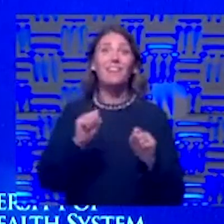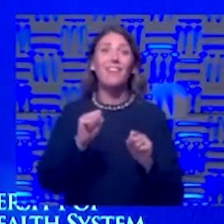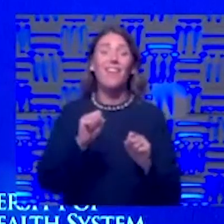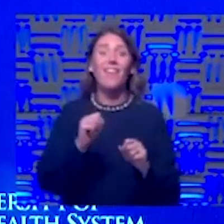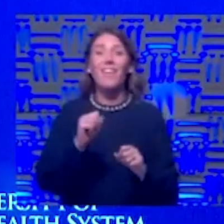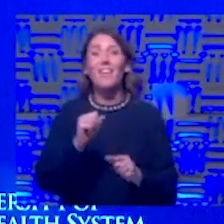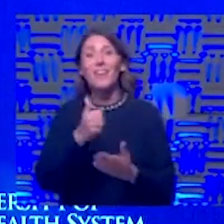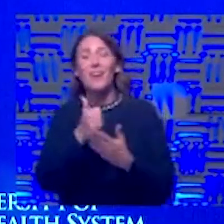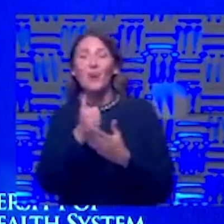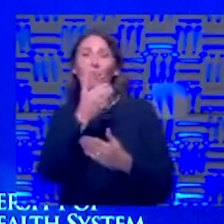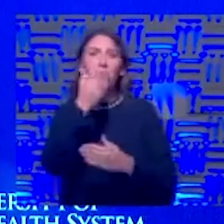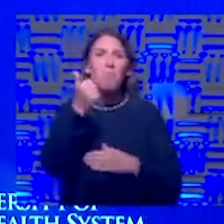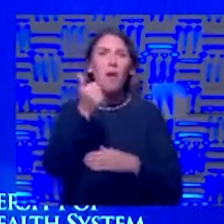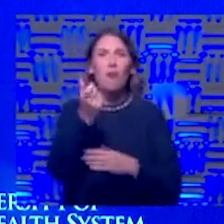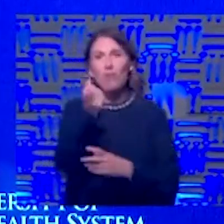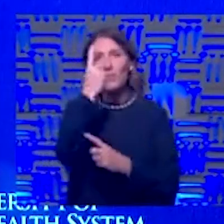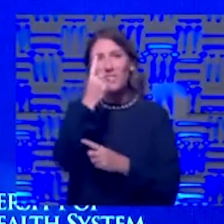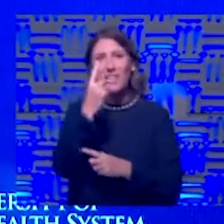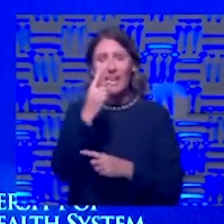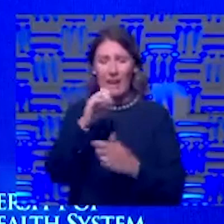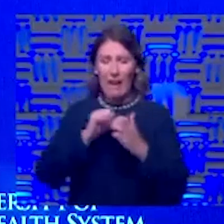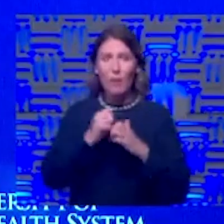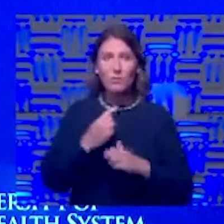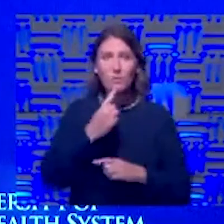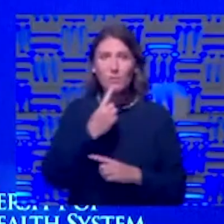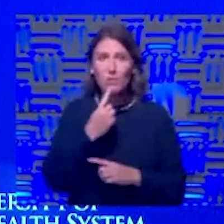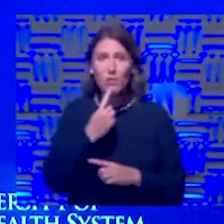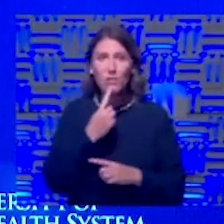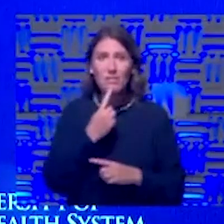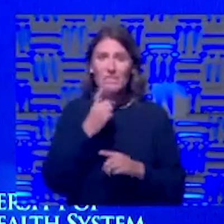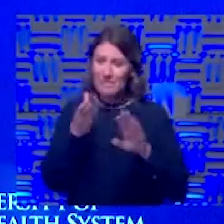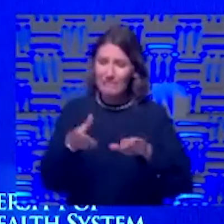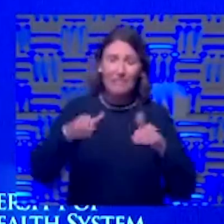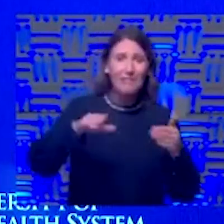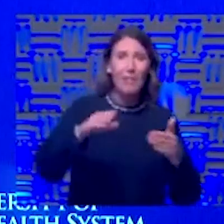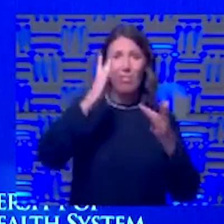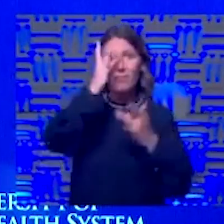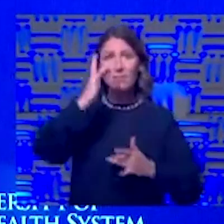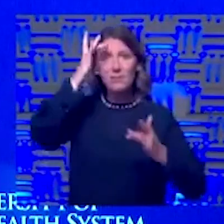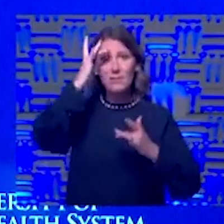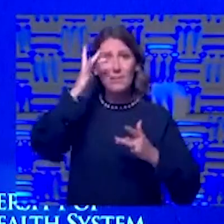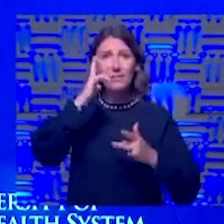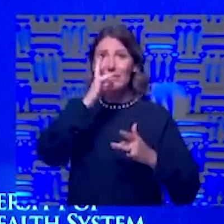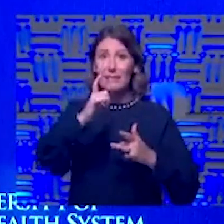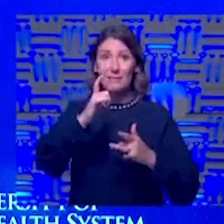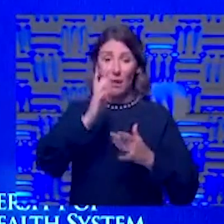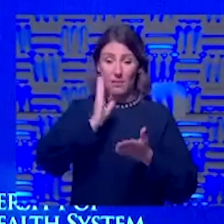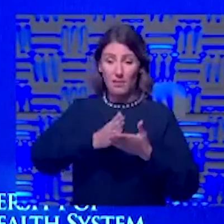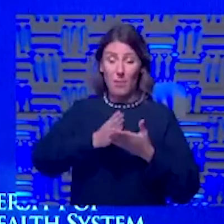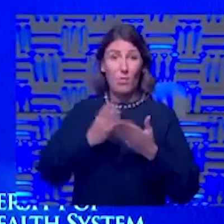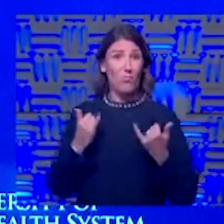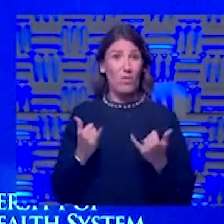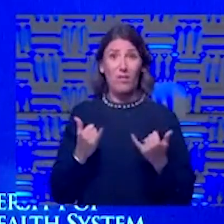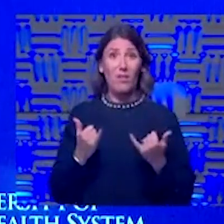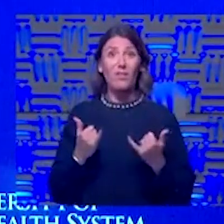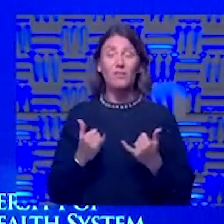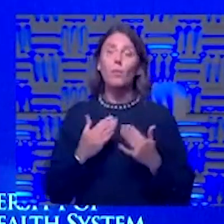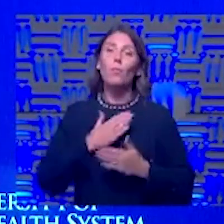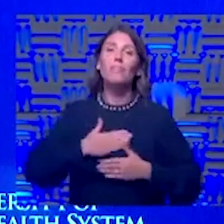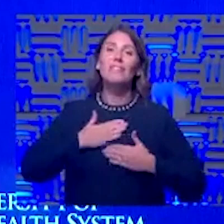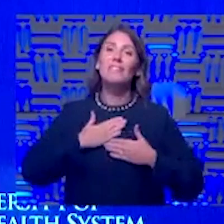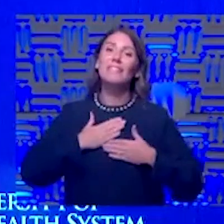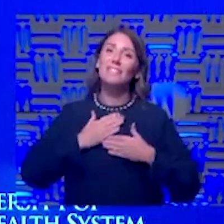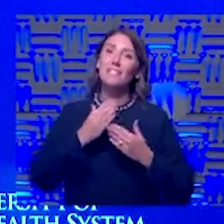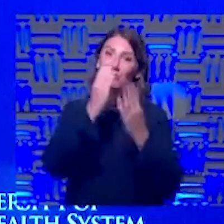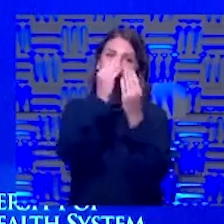better understand here in the community that this is serious. This is a deadly disease, and it's not going anywhere anytime soon. So please share